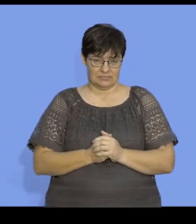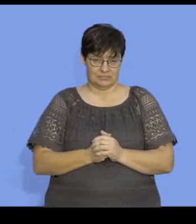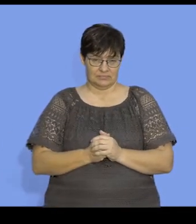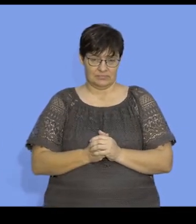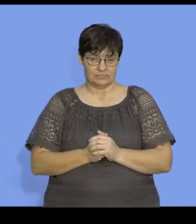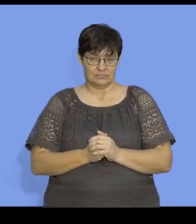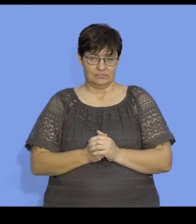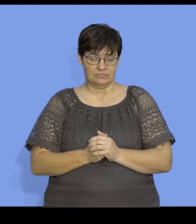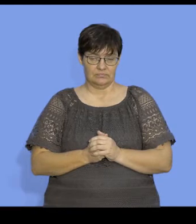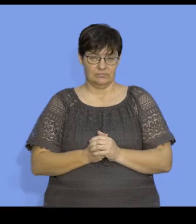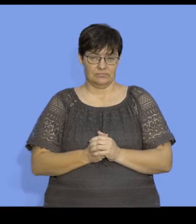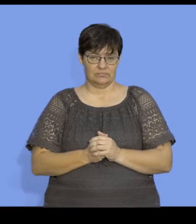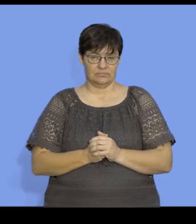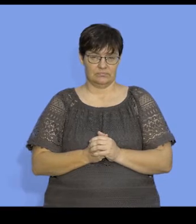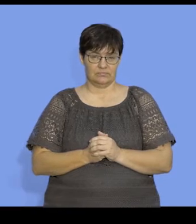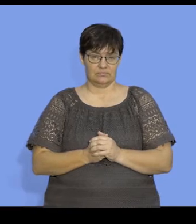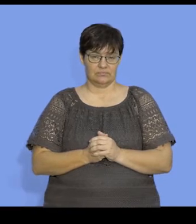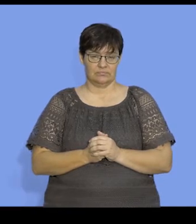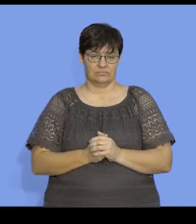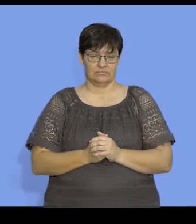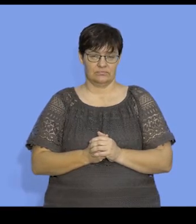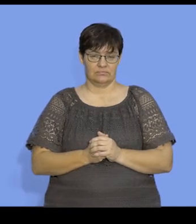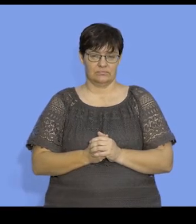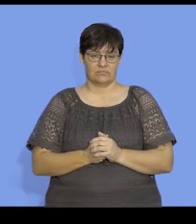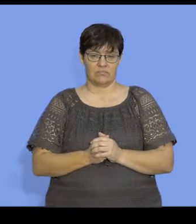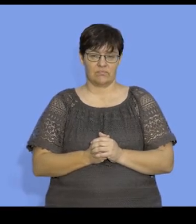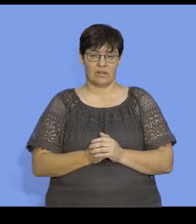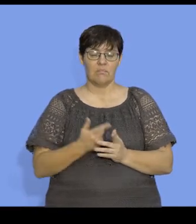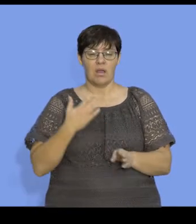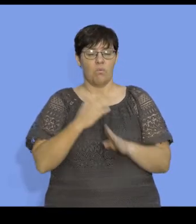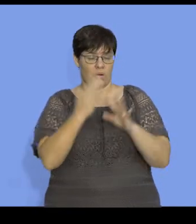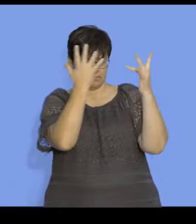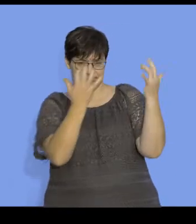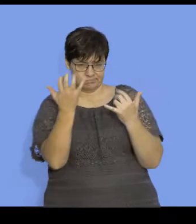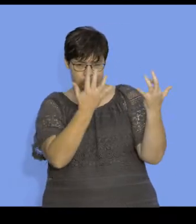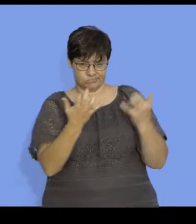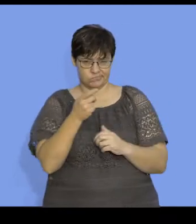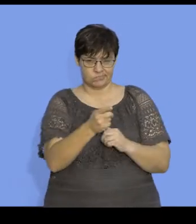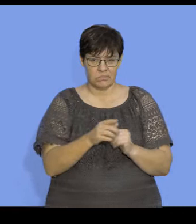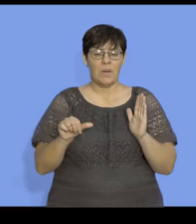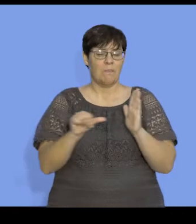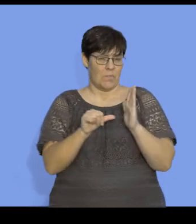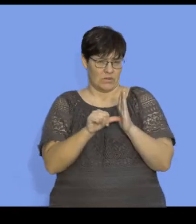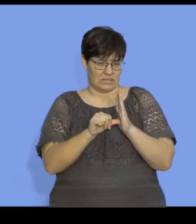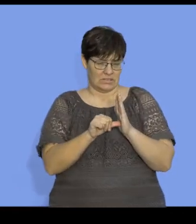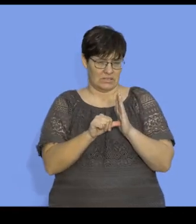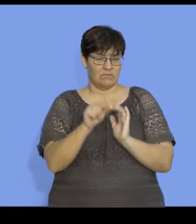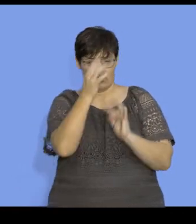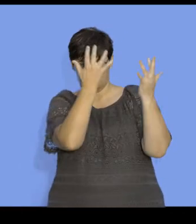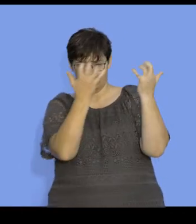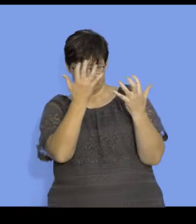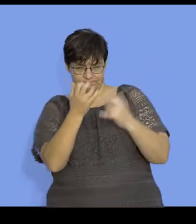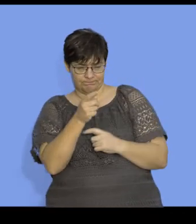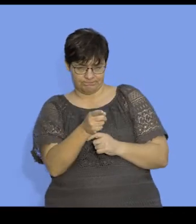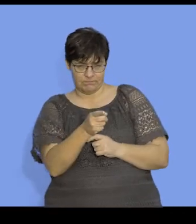When we are working this out, and this is important, if you're working to draw up a projected income statement